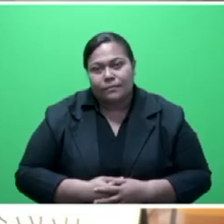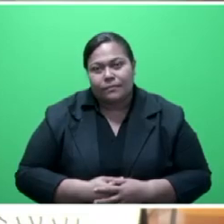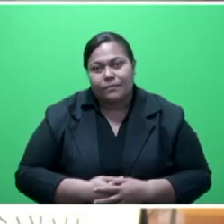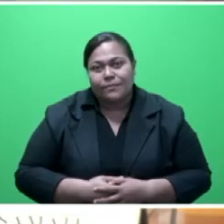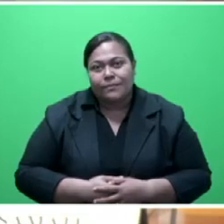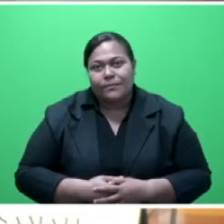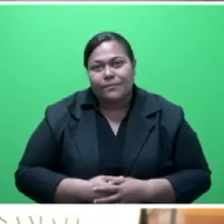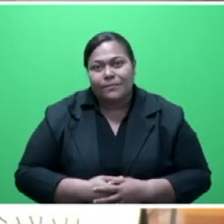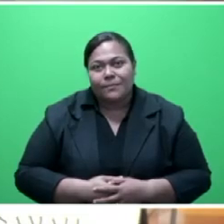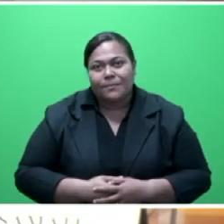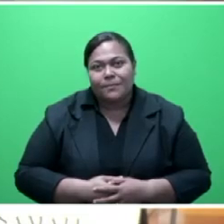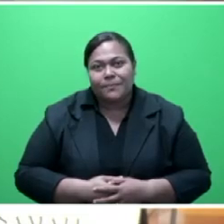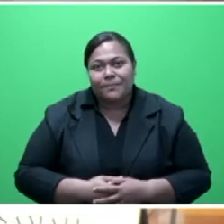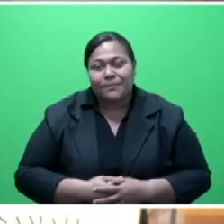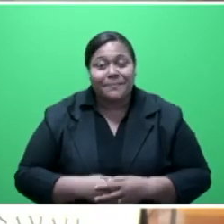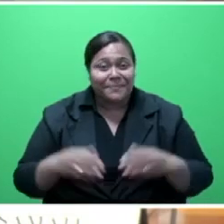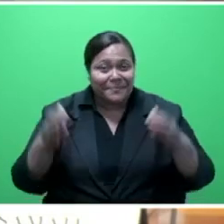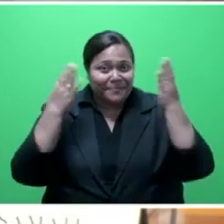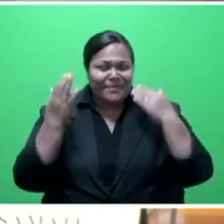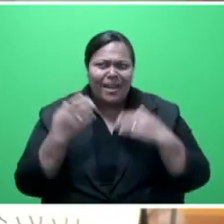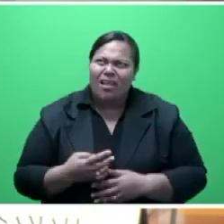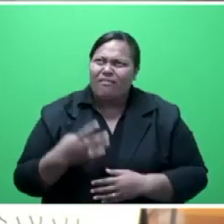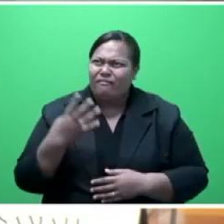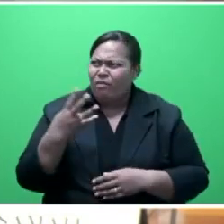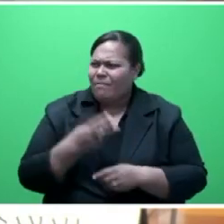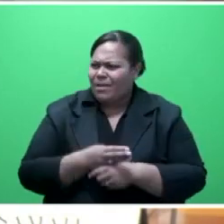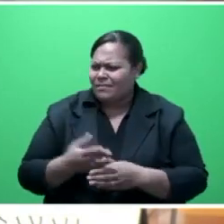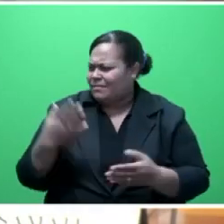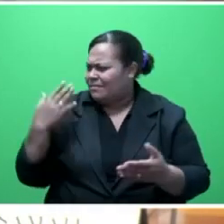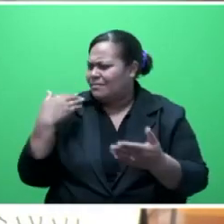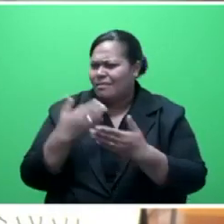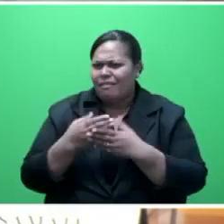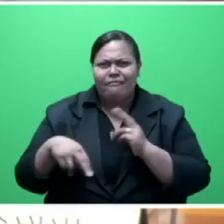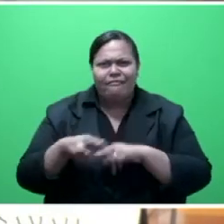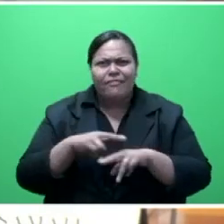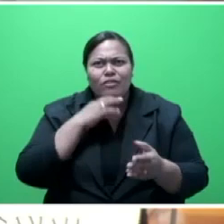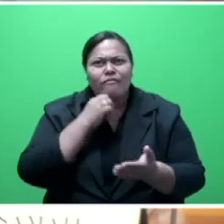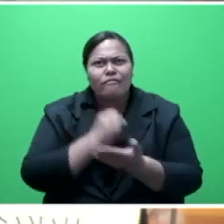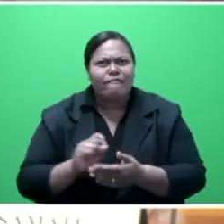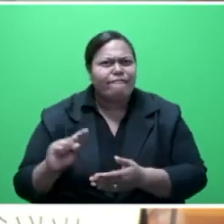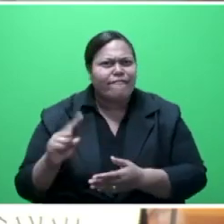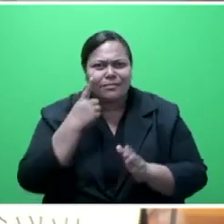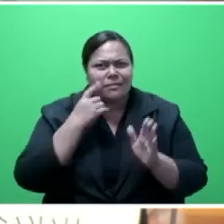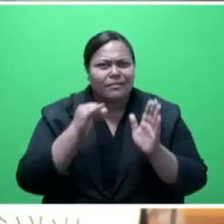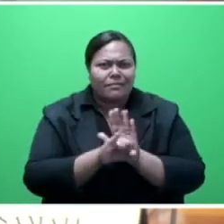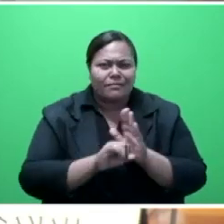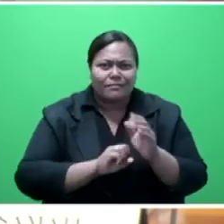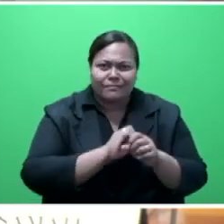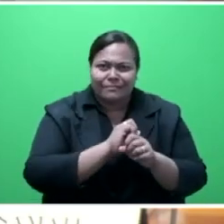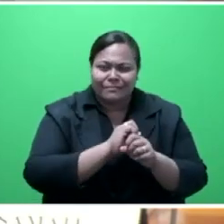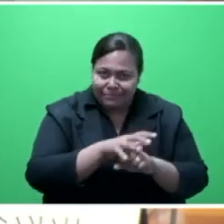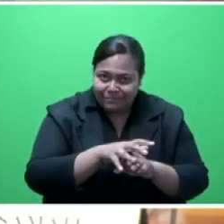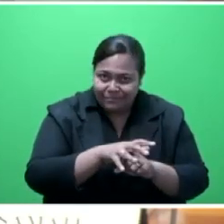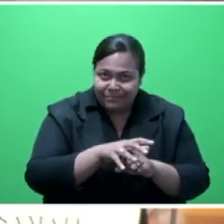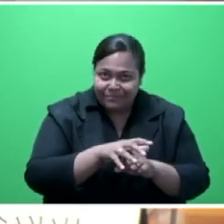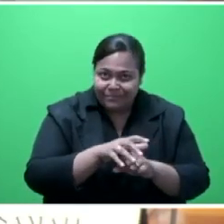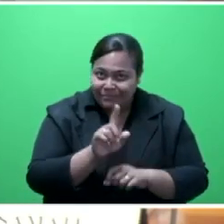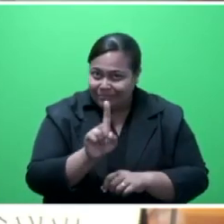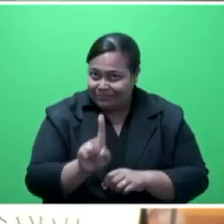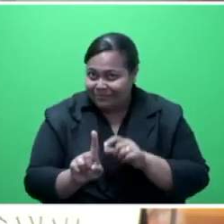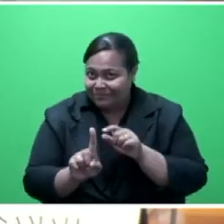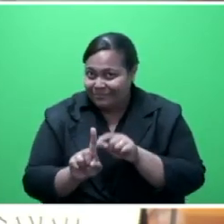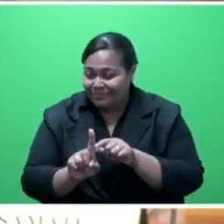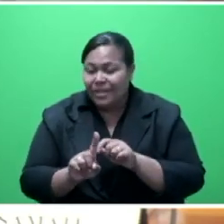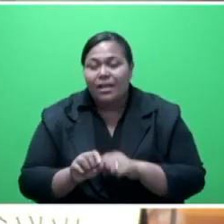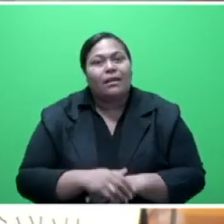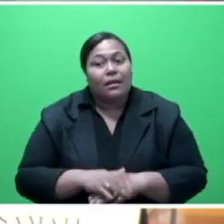Mr. Speaker, so it's been almost 4 months to the day that Fiji confirmed our first case of COVID-19. As this virus has grown from a